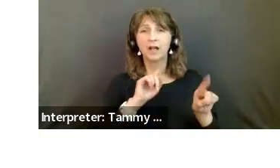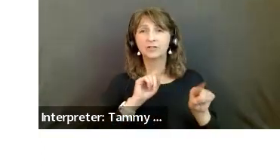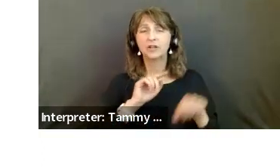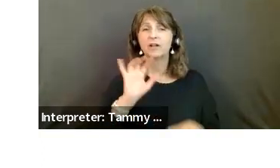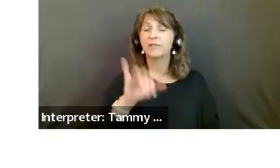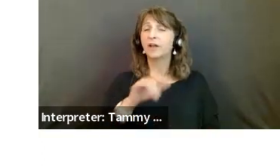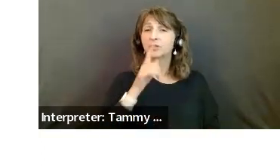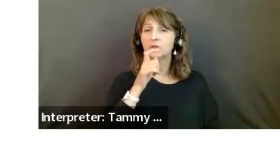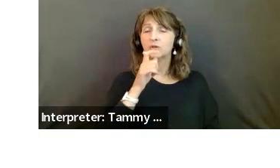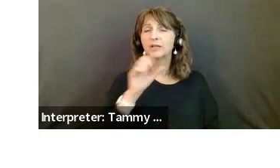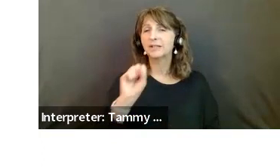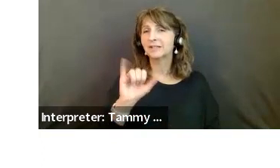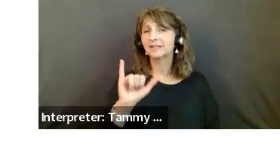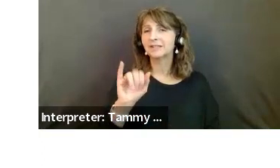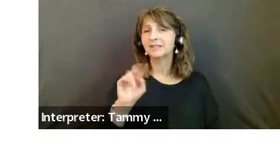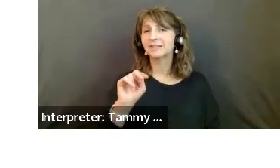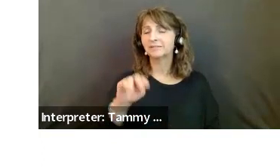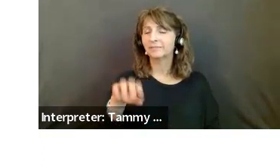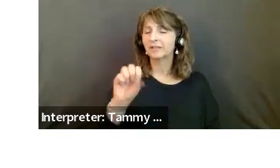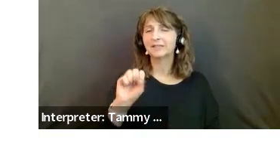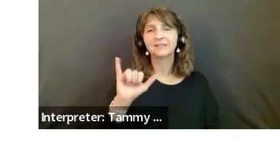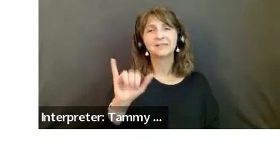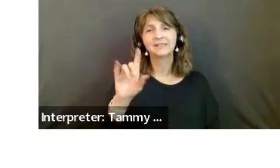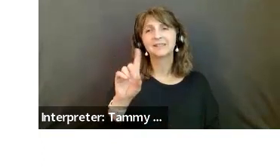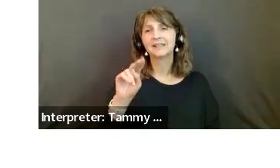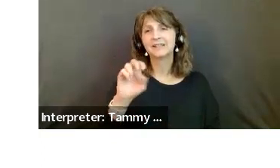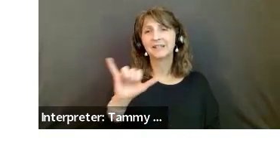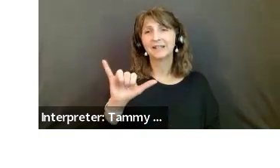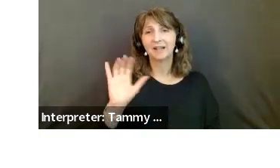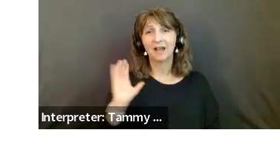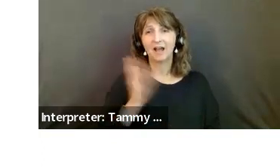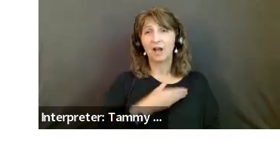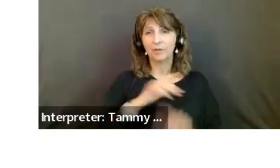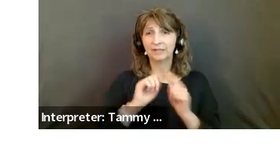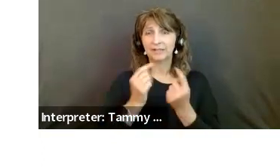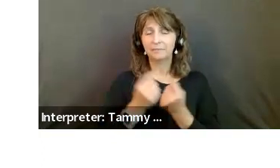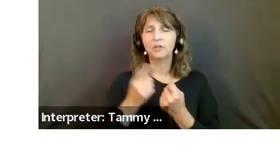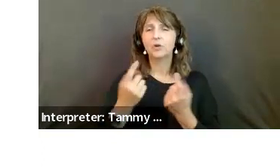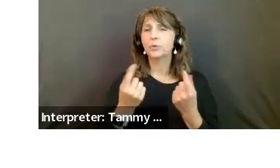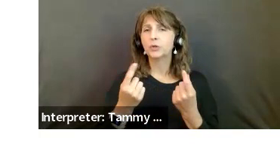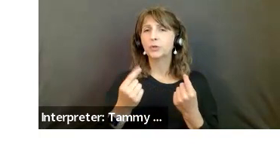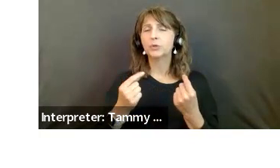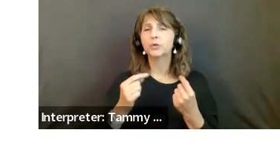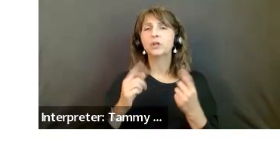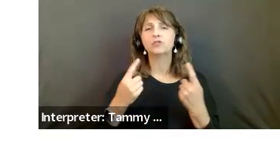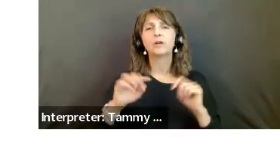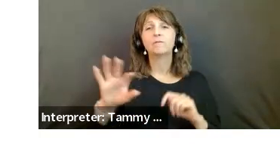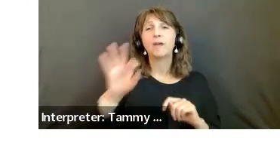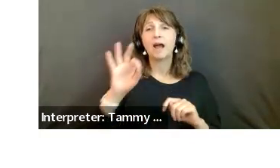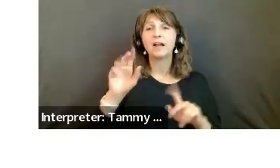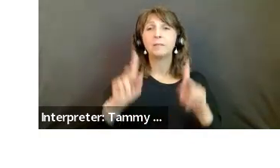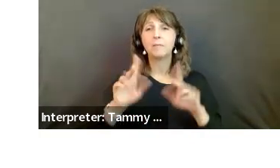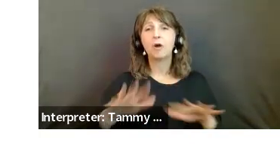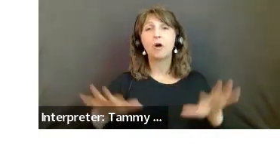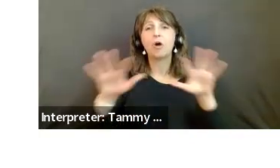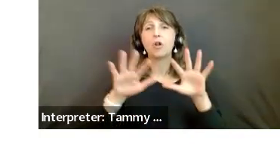team has really worked with finding families from all over the country, from all walks of life, with all kinds of